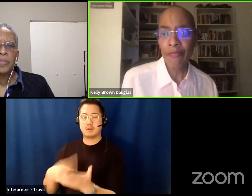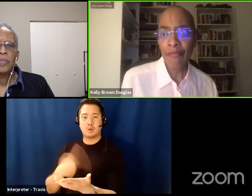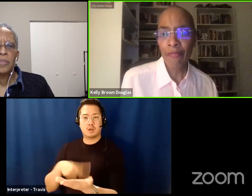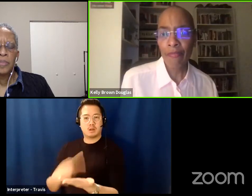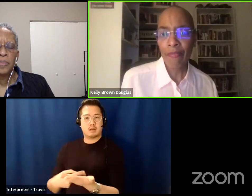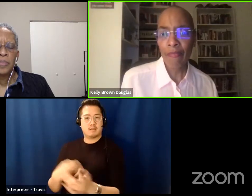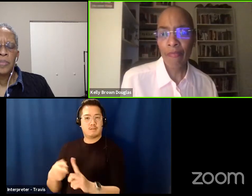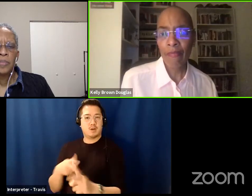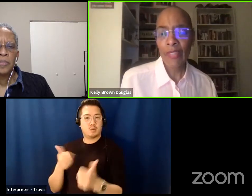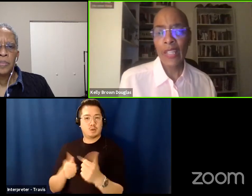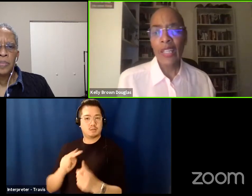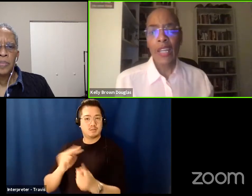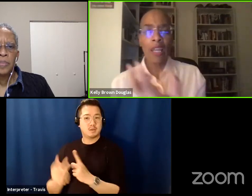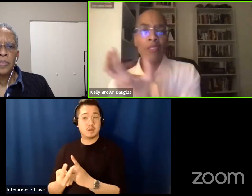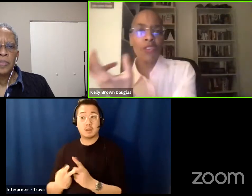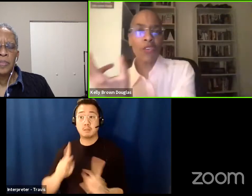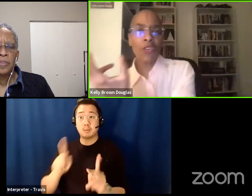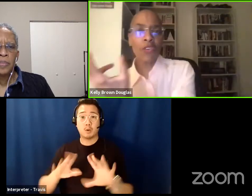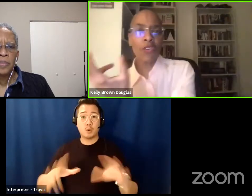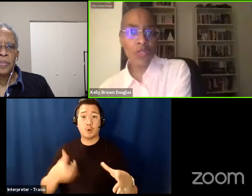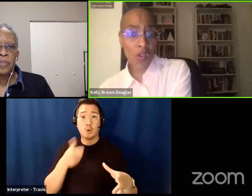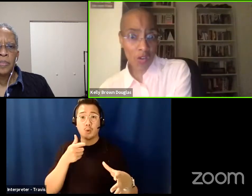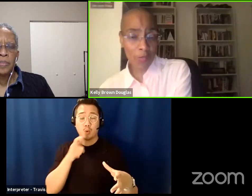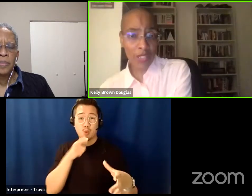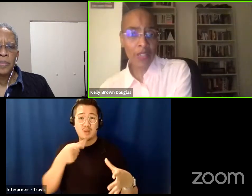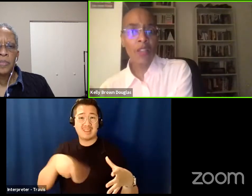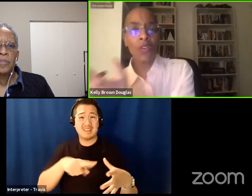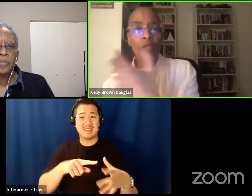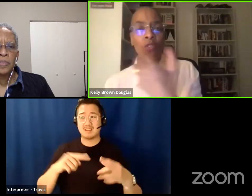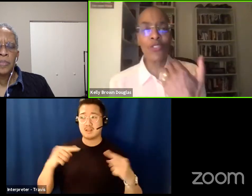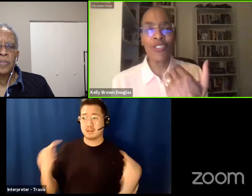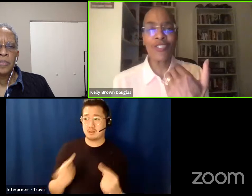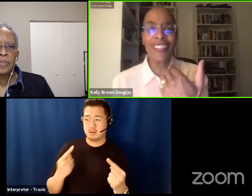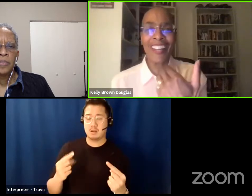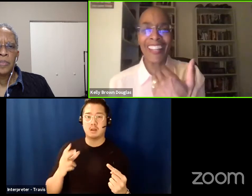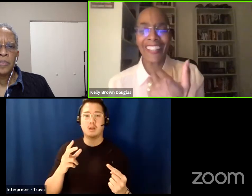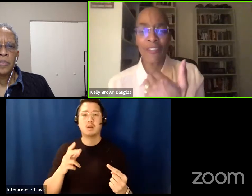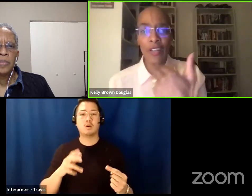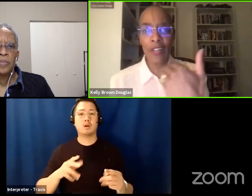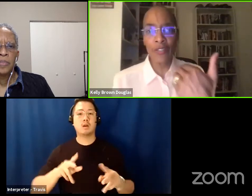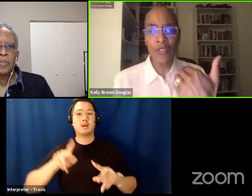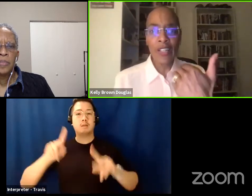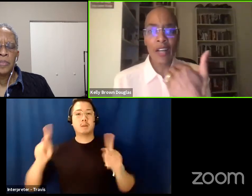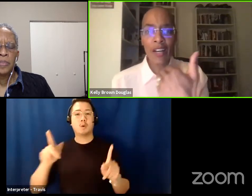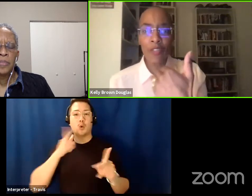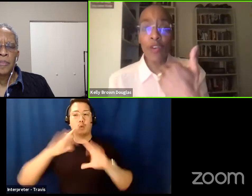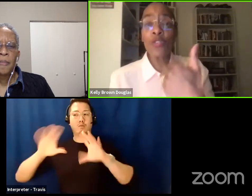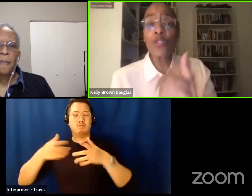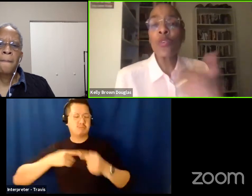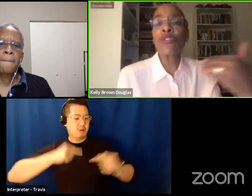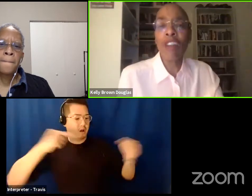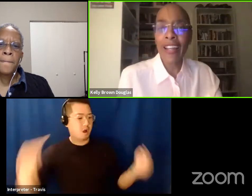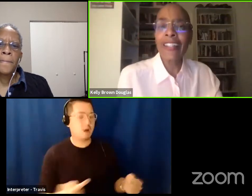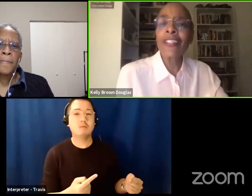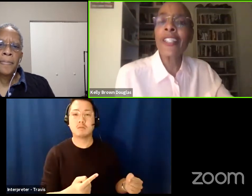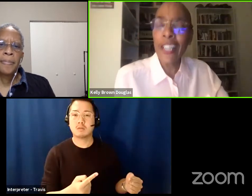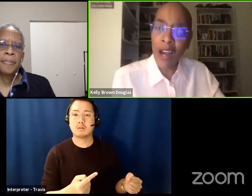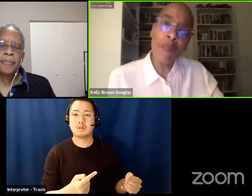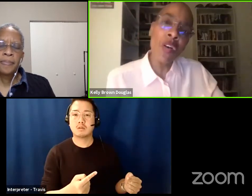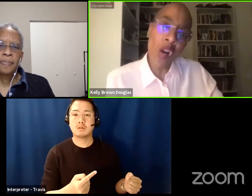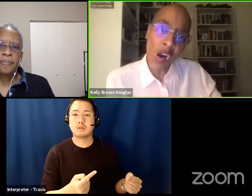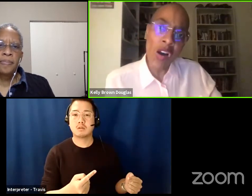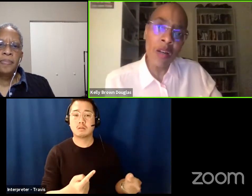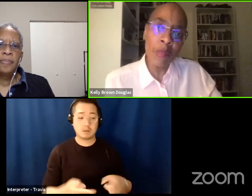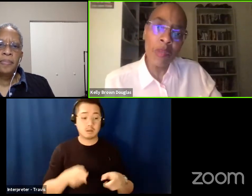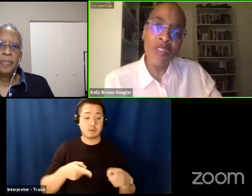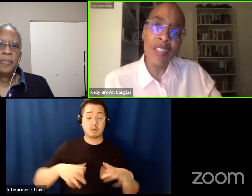harmed and those who do the harming. Those on side of those who were trying to stop